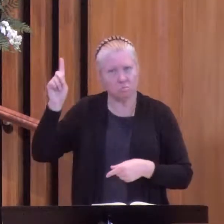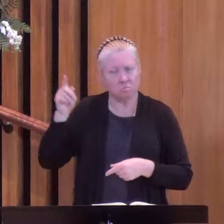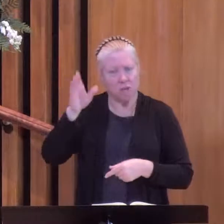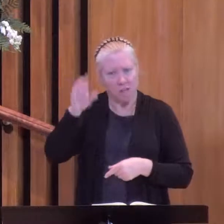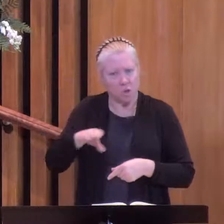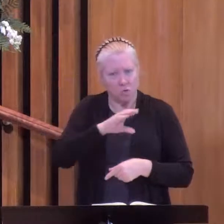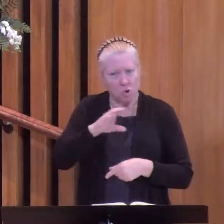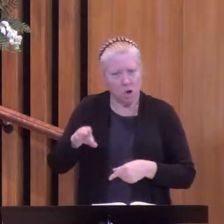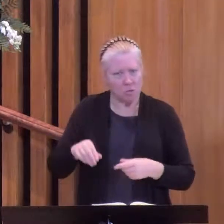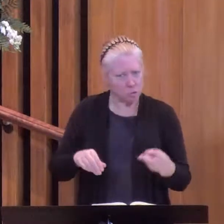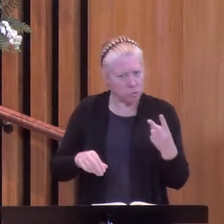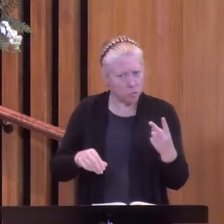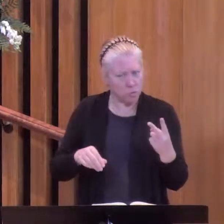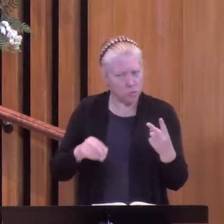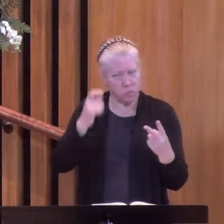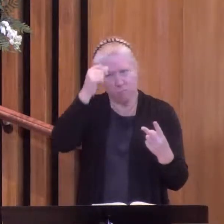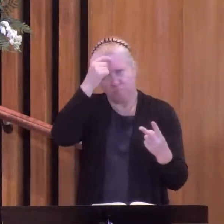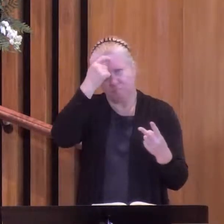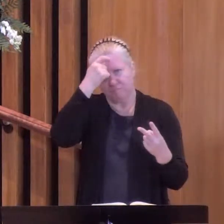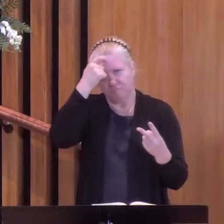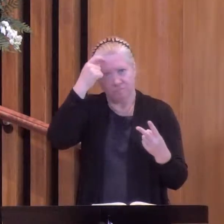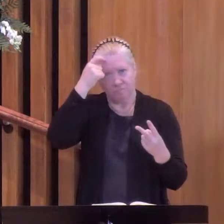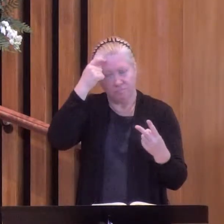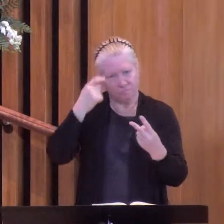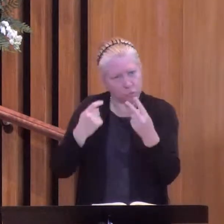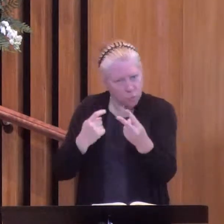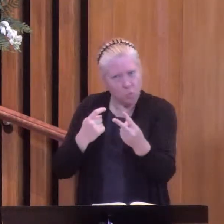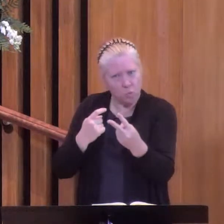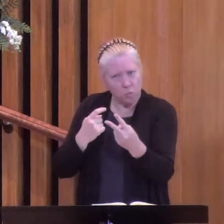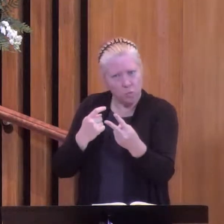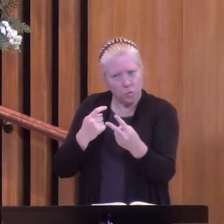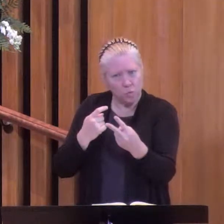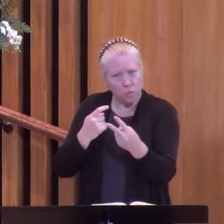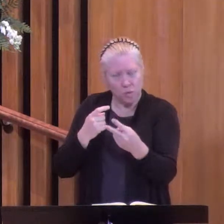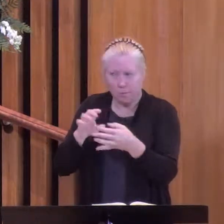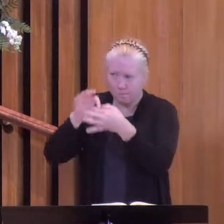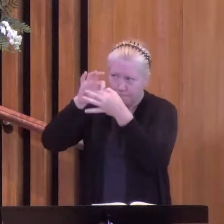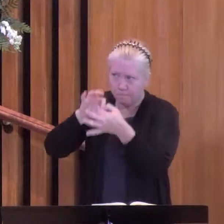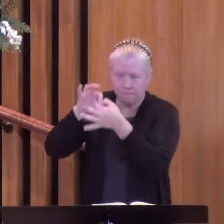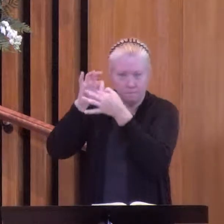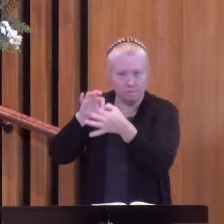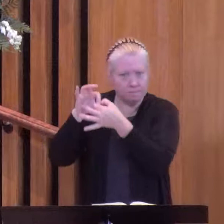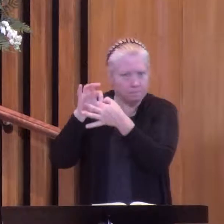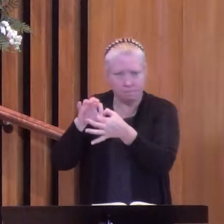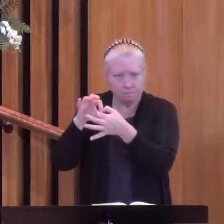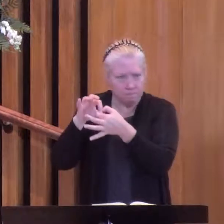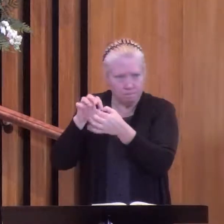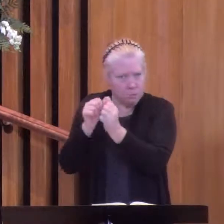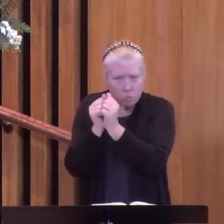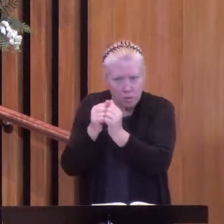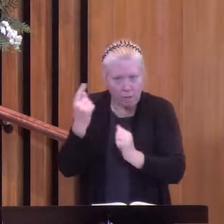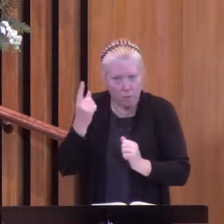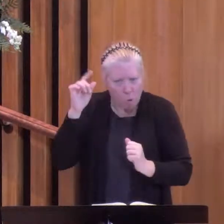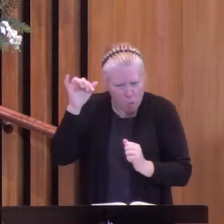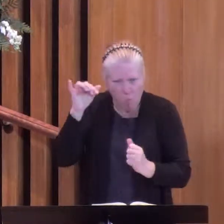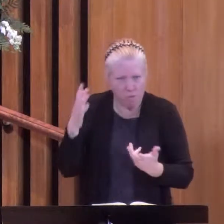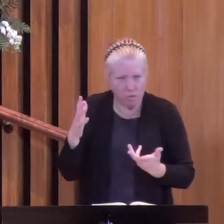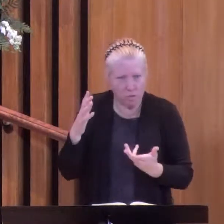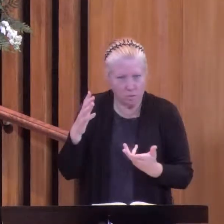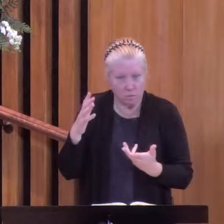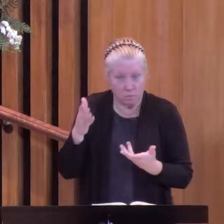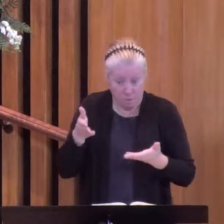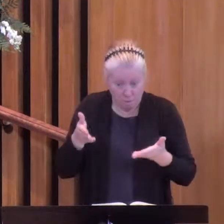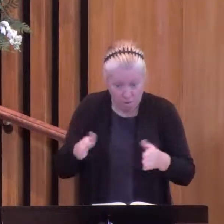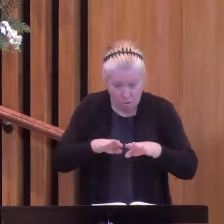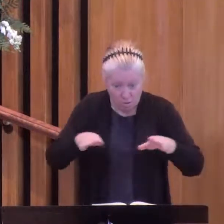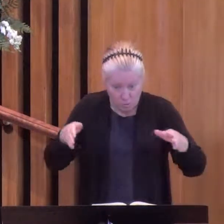two things always go together. It is actually church teaching that at the sacrifice of the altar, there